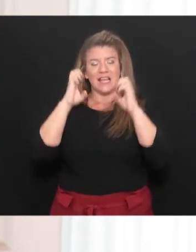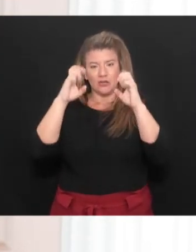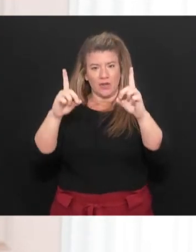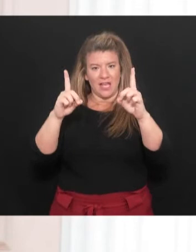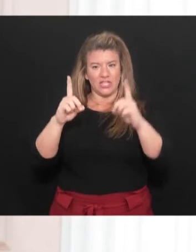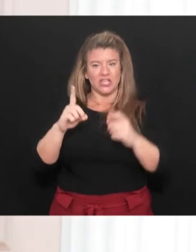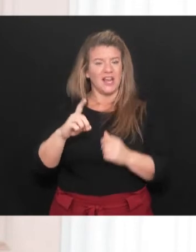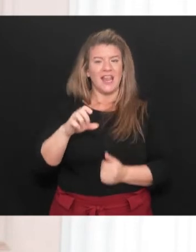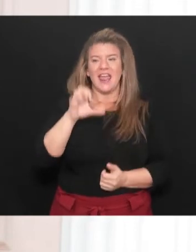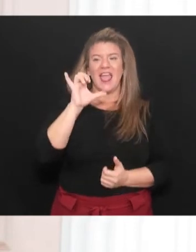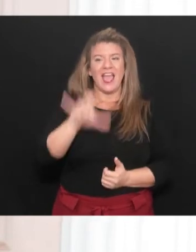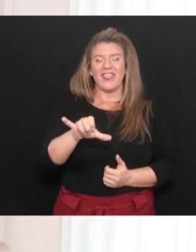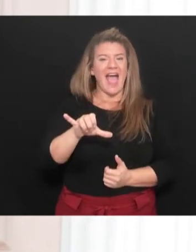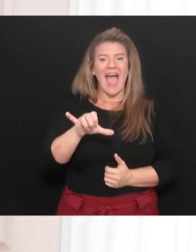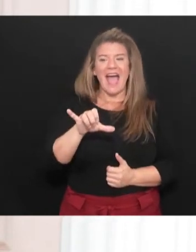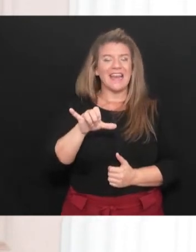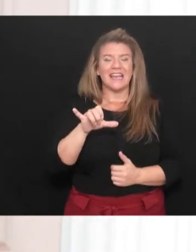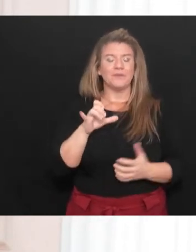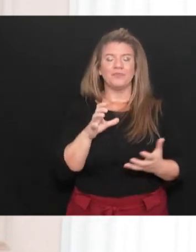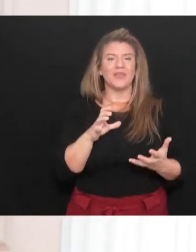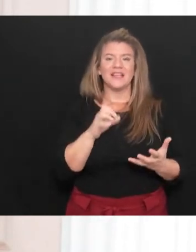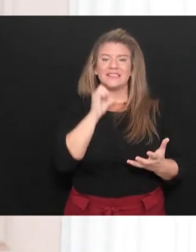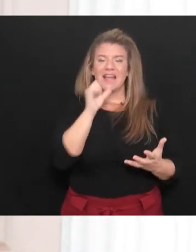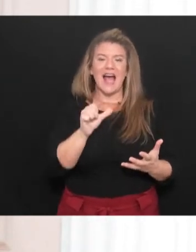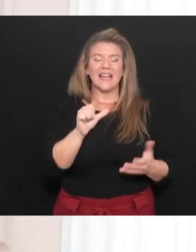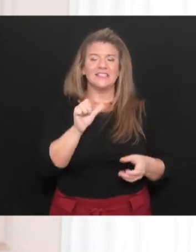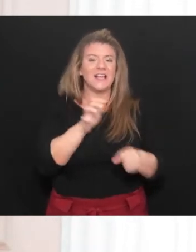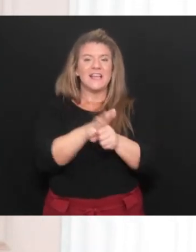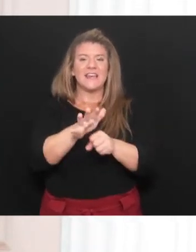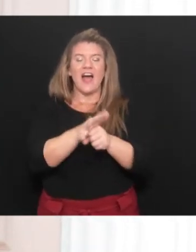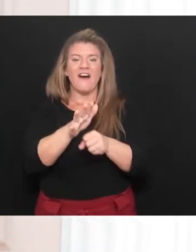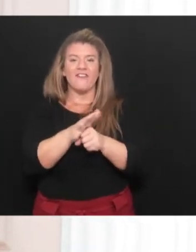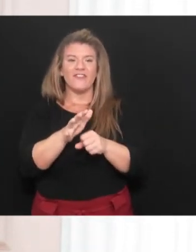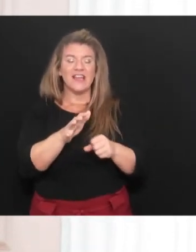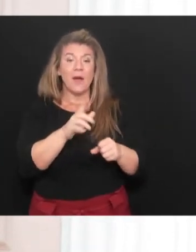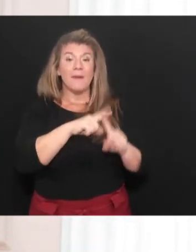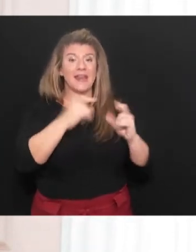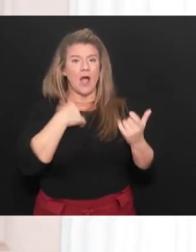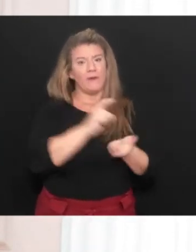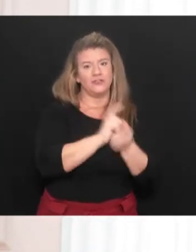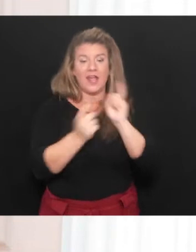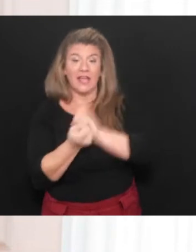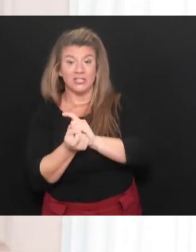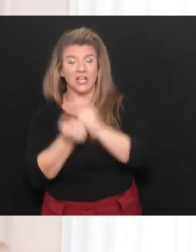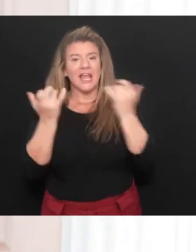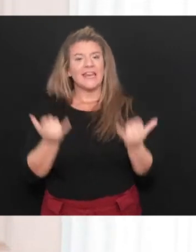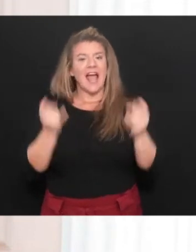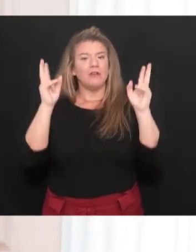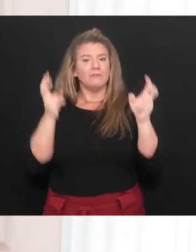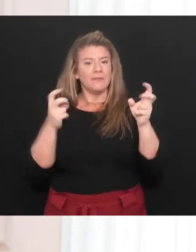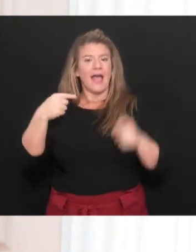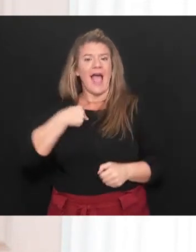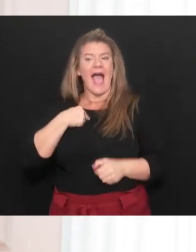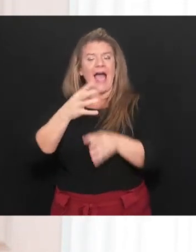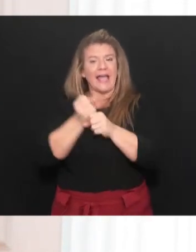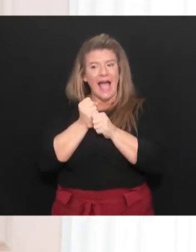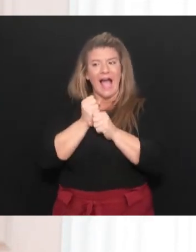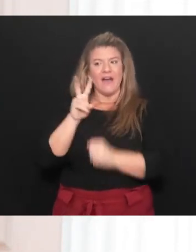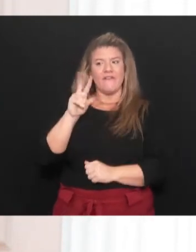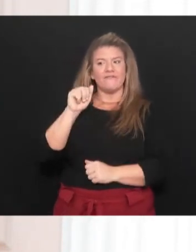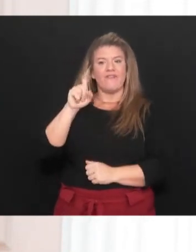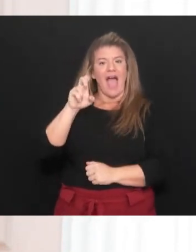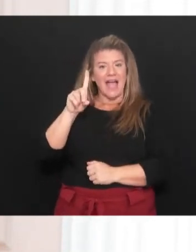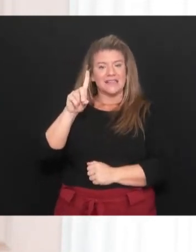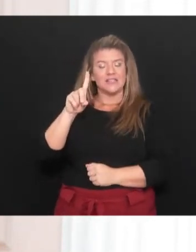campaign has tweaked just a little. We've changed the campaign, and it is now I Got Vaxxed to Get Back. And listening to the